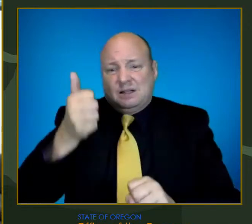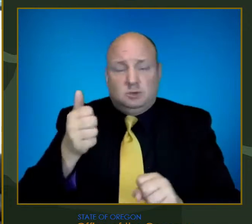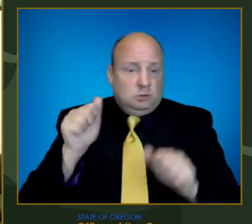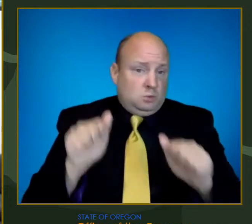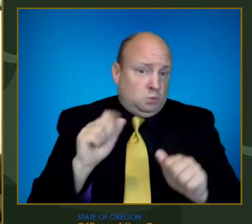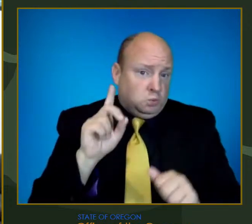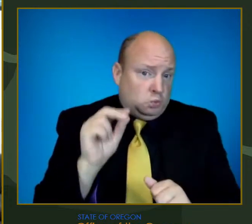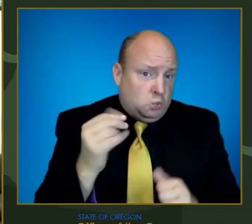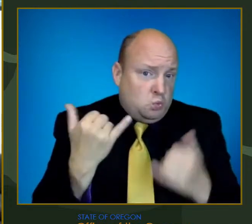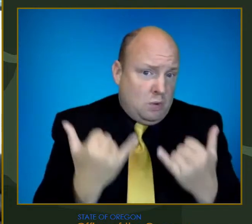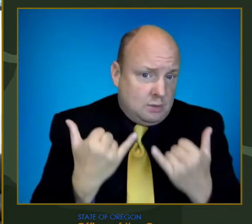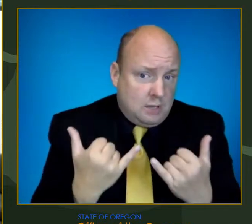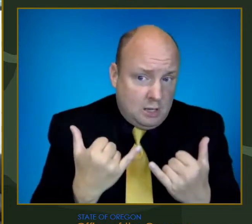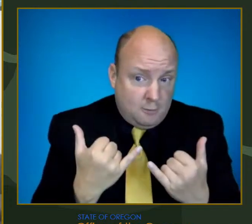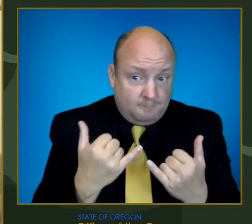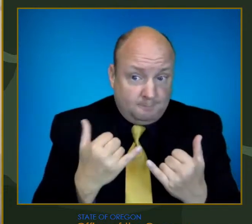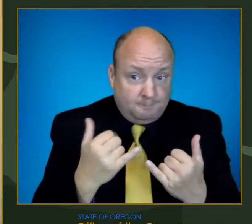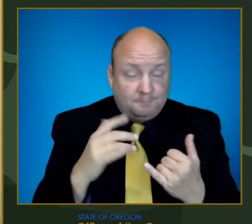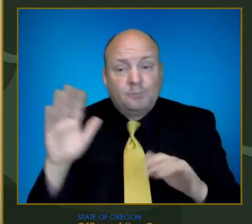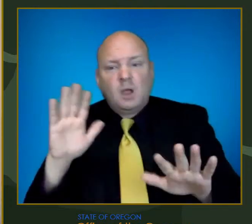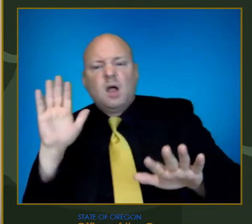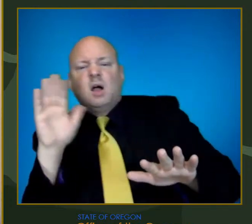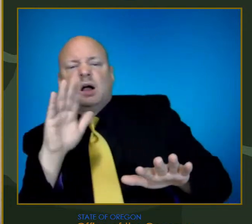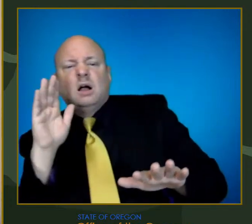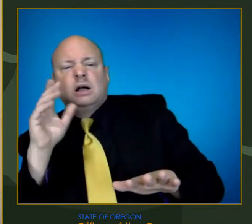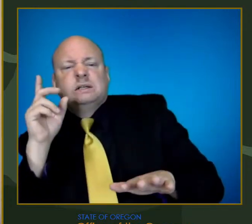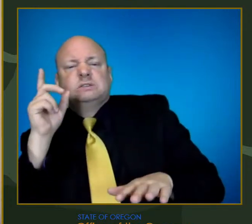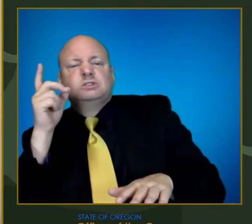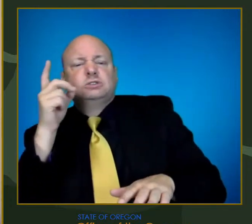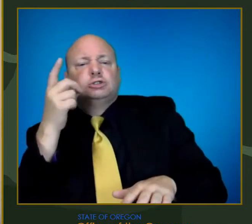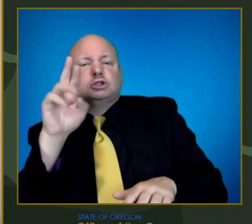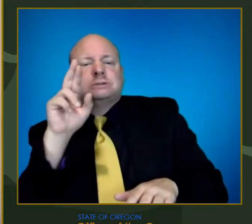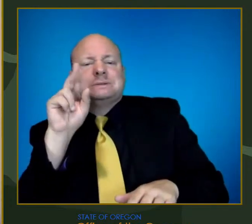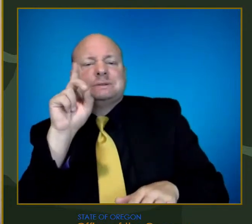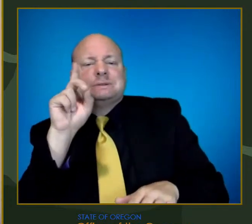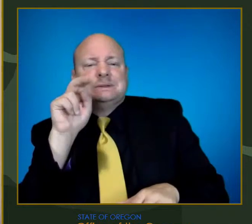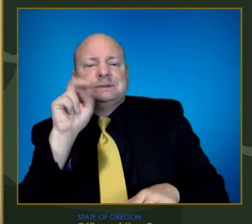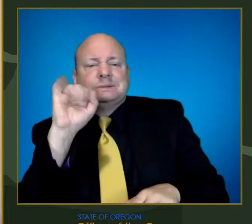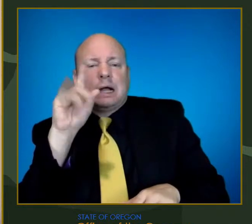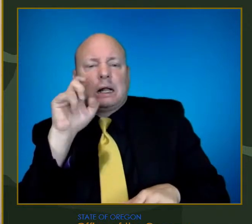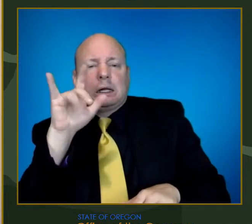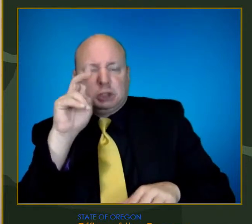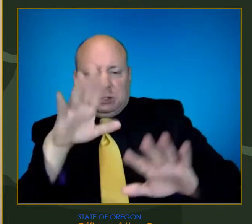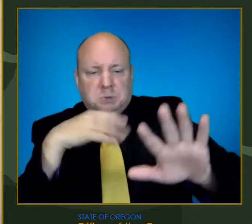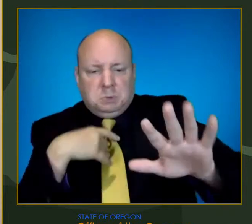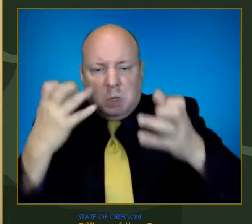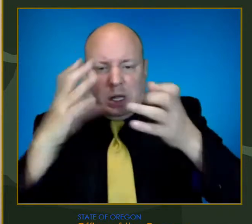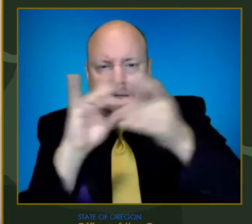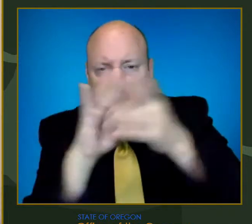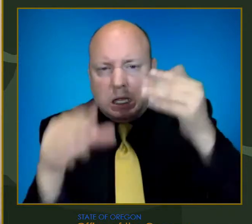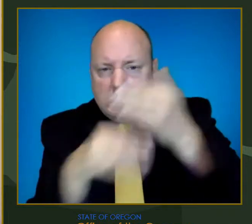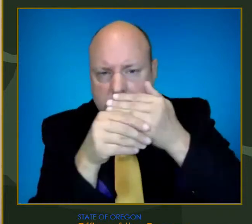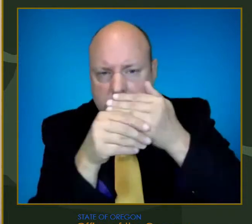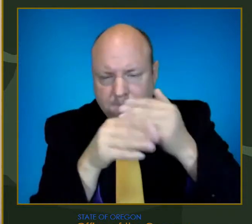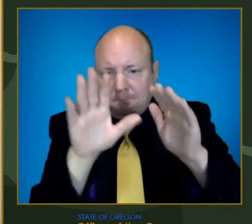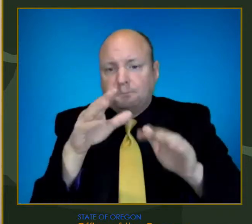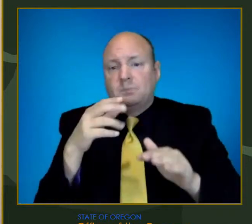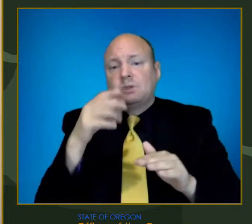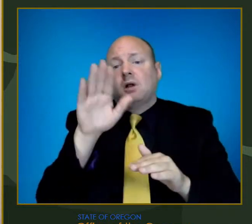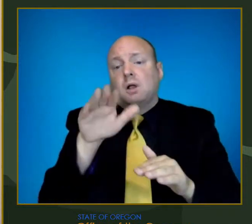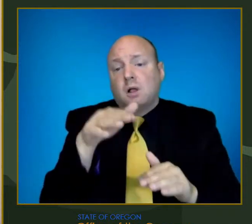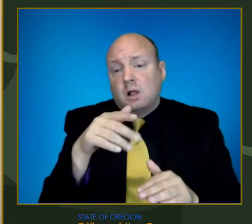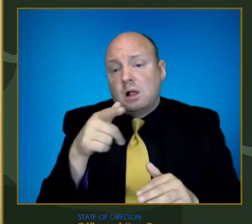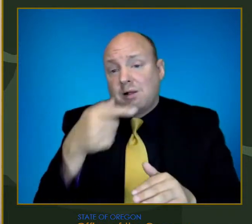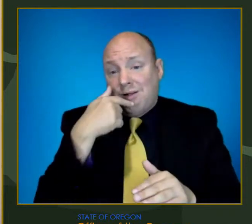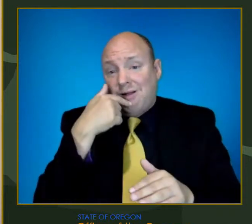add to that for a second? Sure. Go ahead, Dr. Seidlinger. So you asked about restrictions on businesses. Right now,